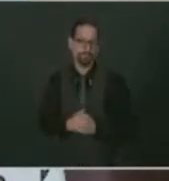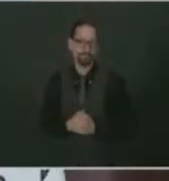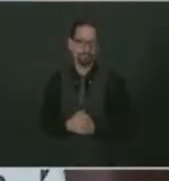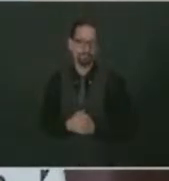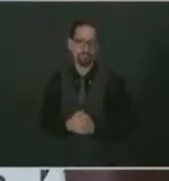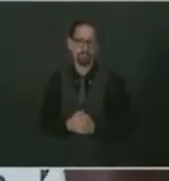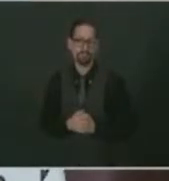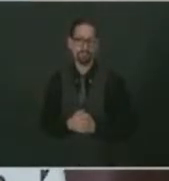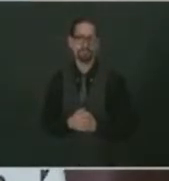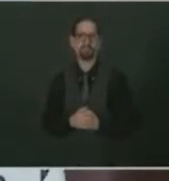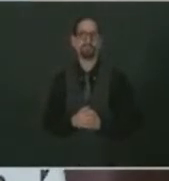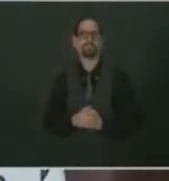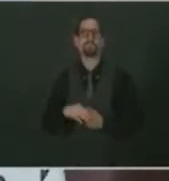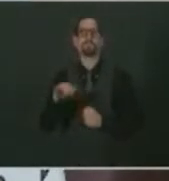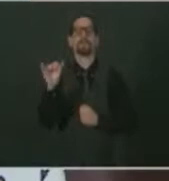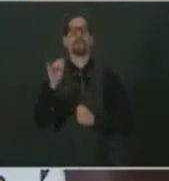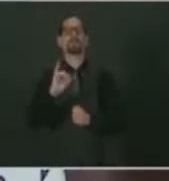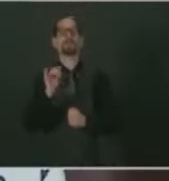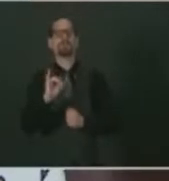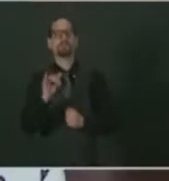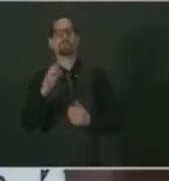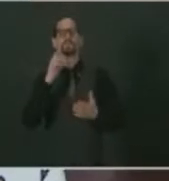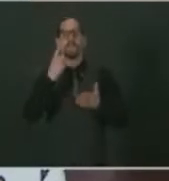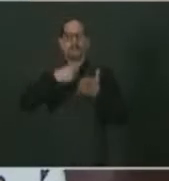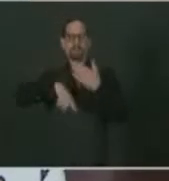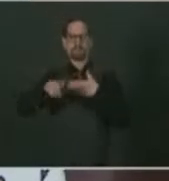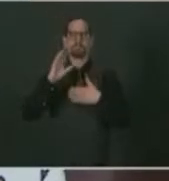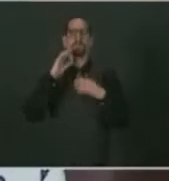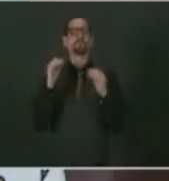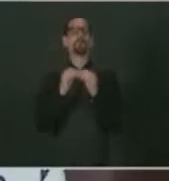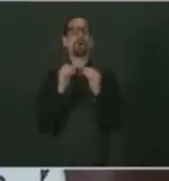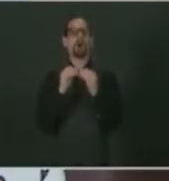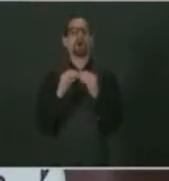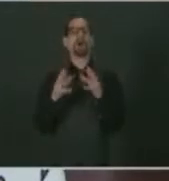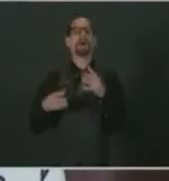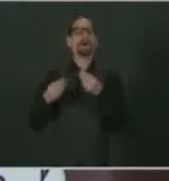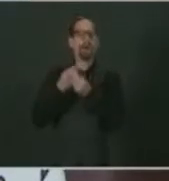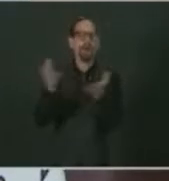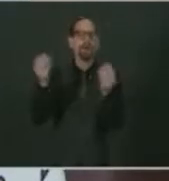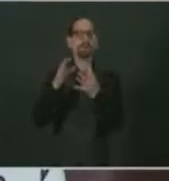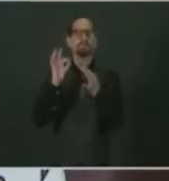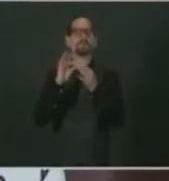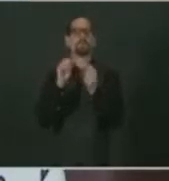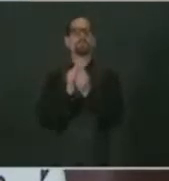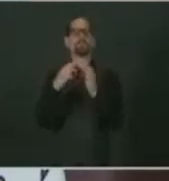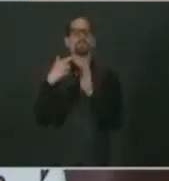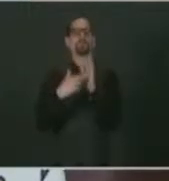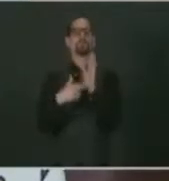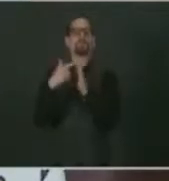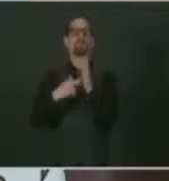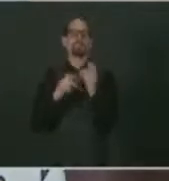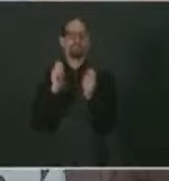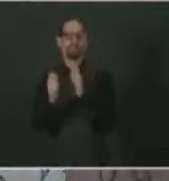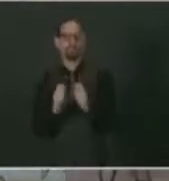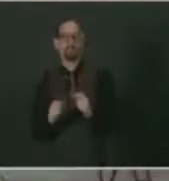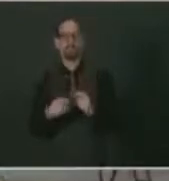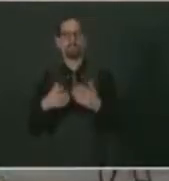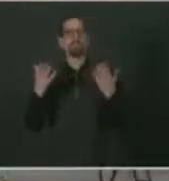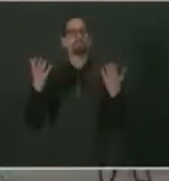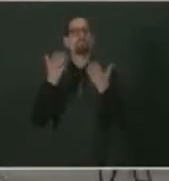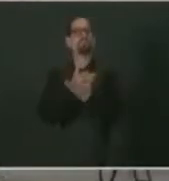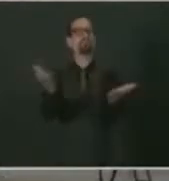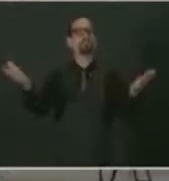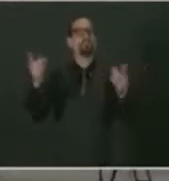going to root out some of those outmoded and unnecessary rules going forward. So with that said, we'll open it up for questions.